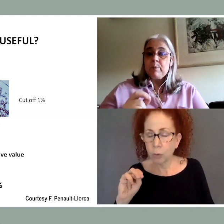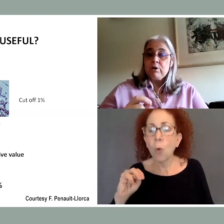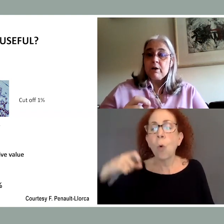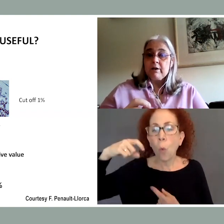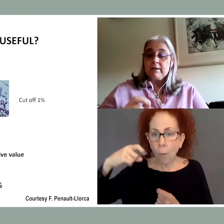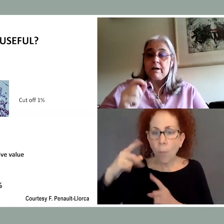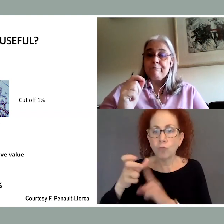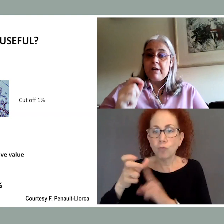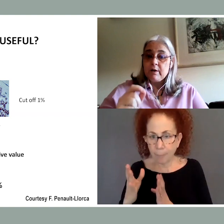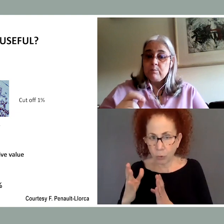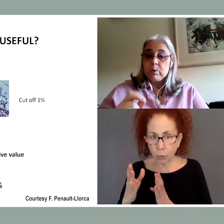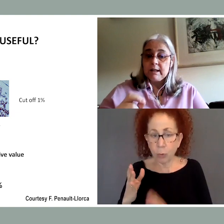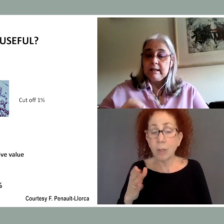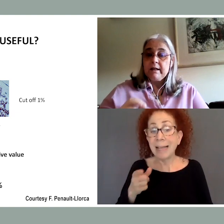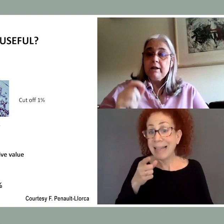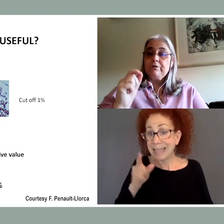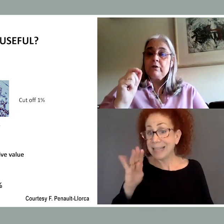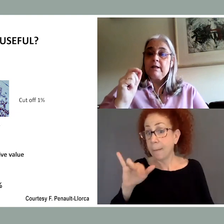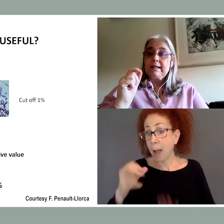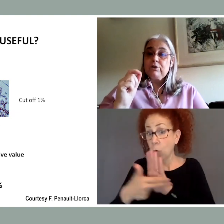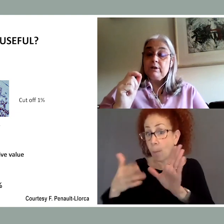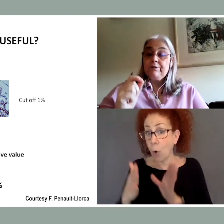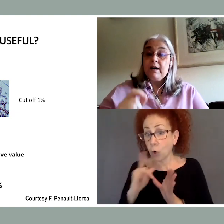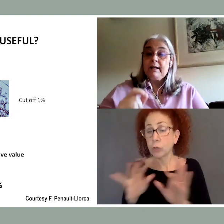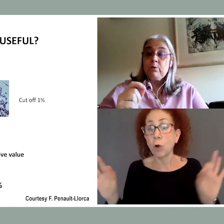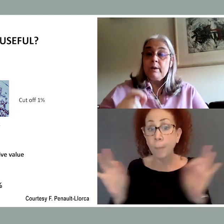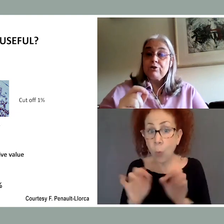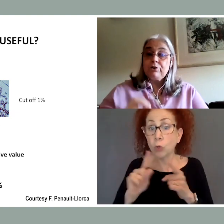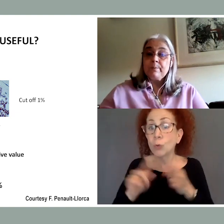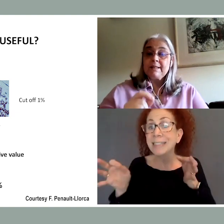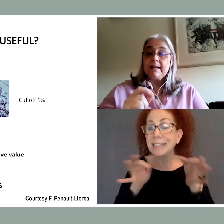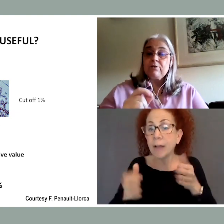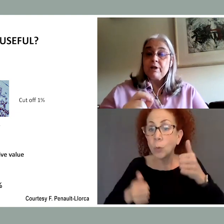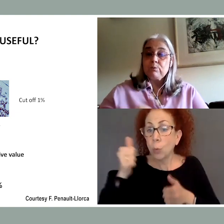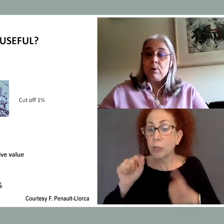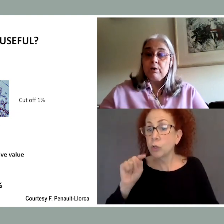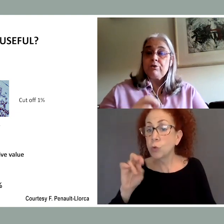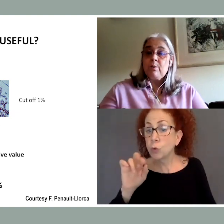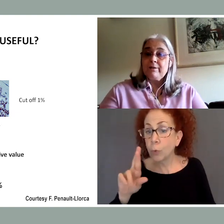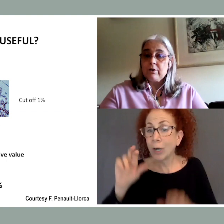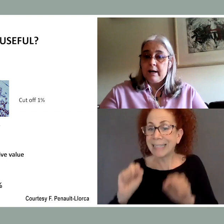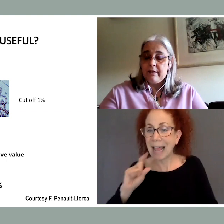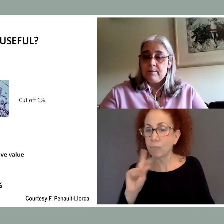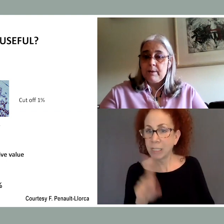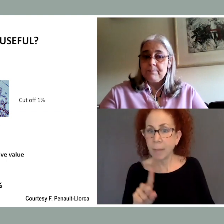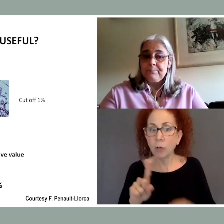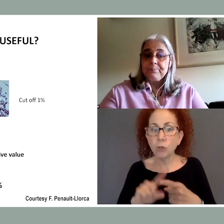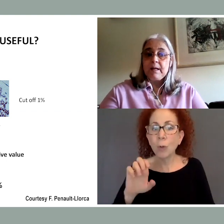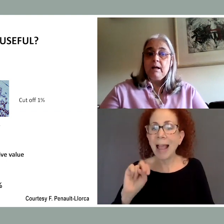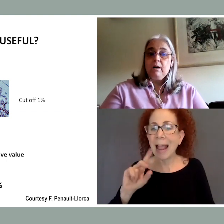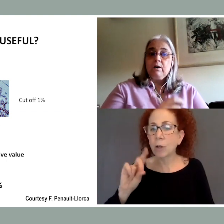these biomarkers are very important to define which tumors can respond to endocrine